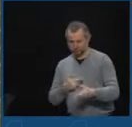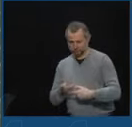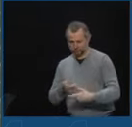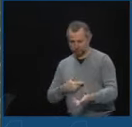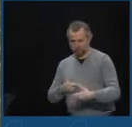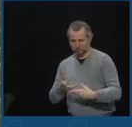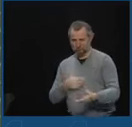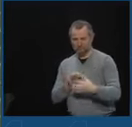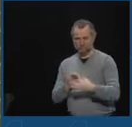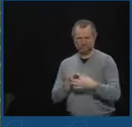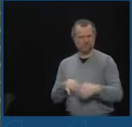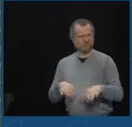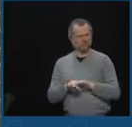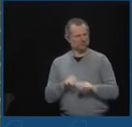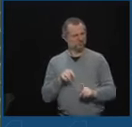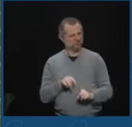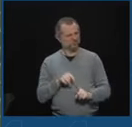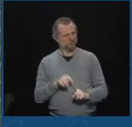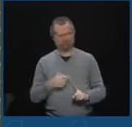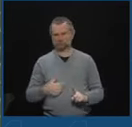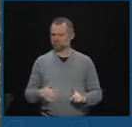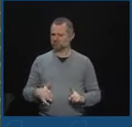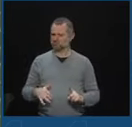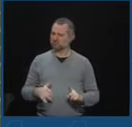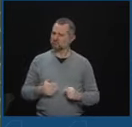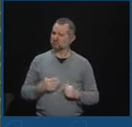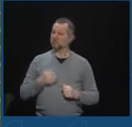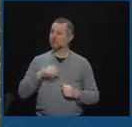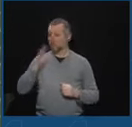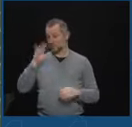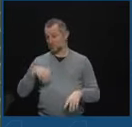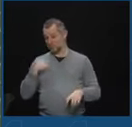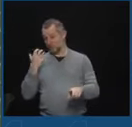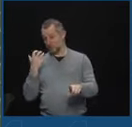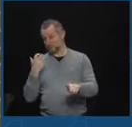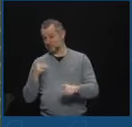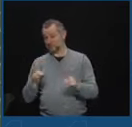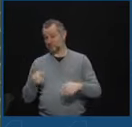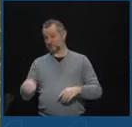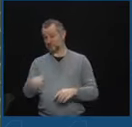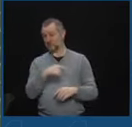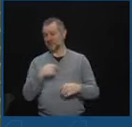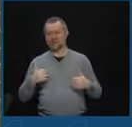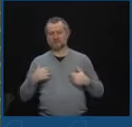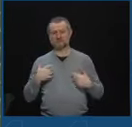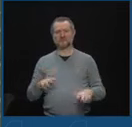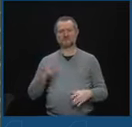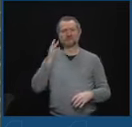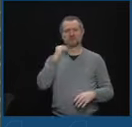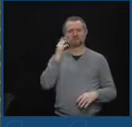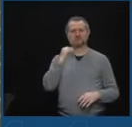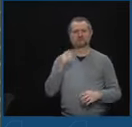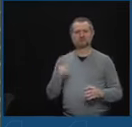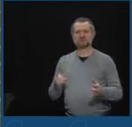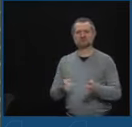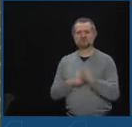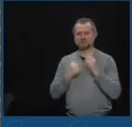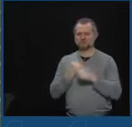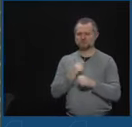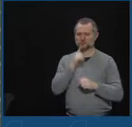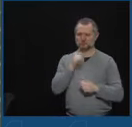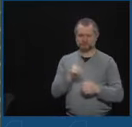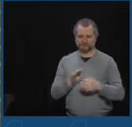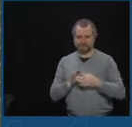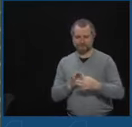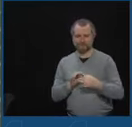that with this, we recognize that these people have the lived experience that you need to be able to make that connection with the youth